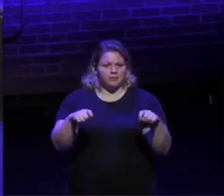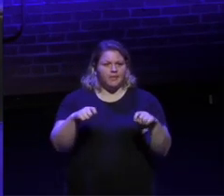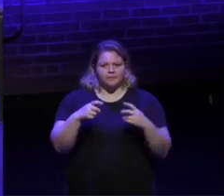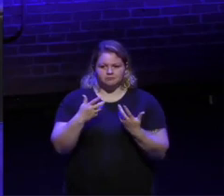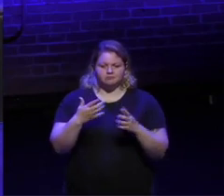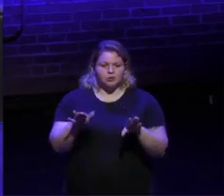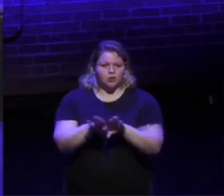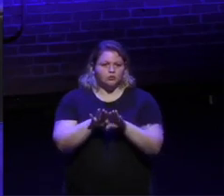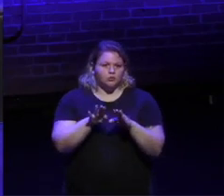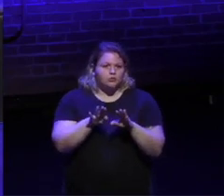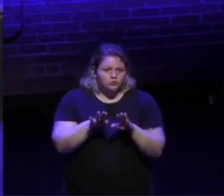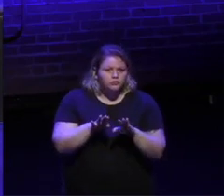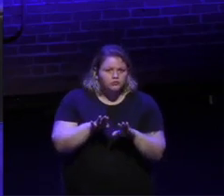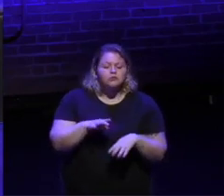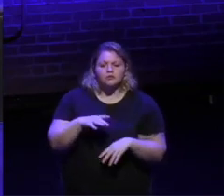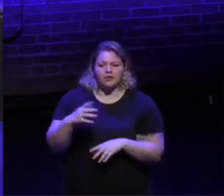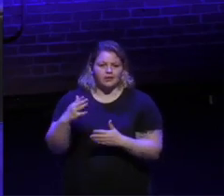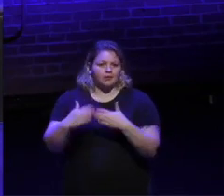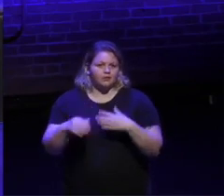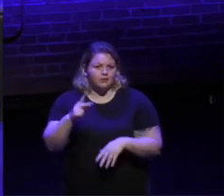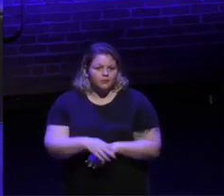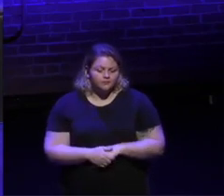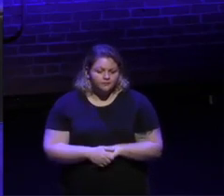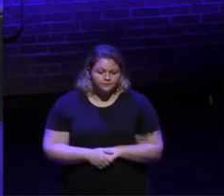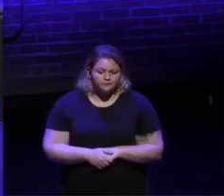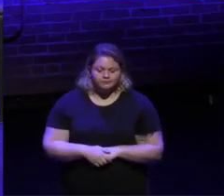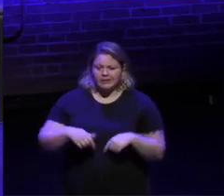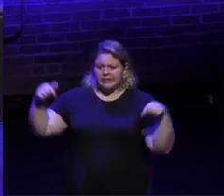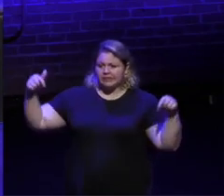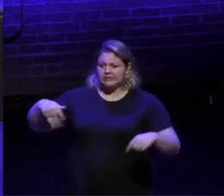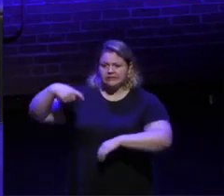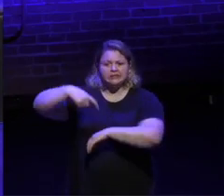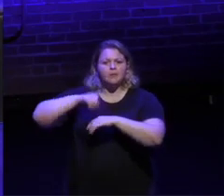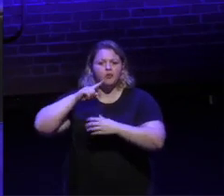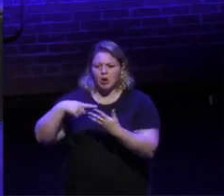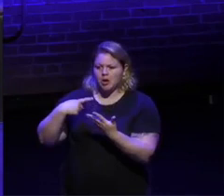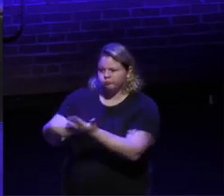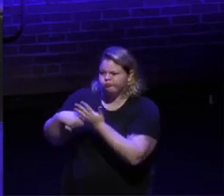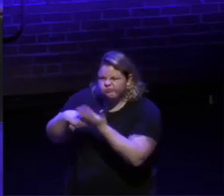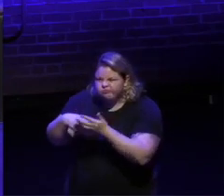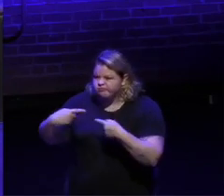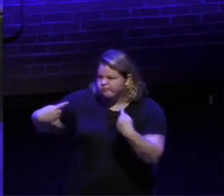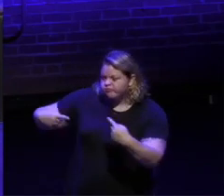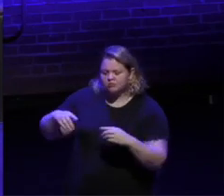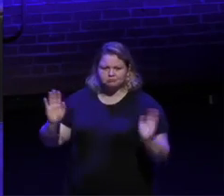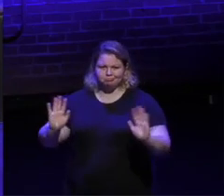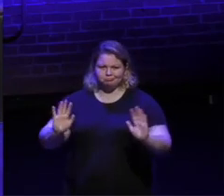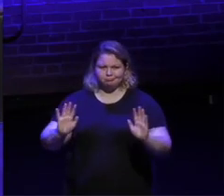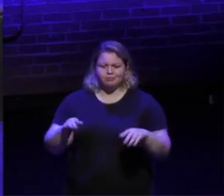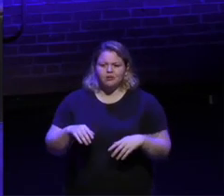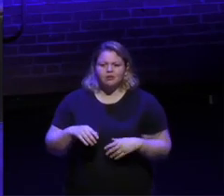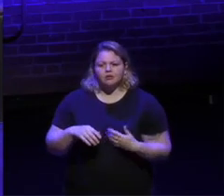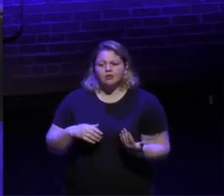So we'll hold that time at the end. This is not a debate. I think it's important to say that. Though it was